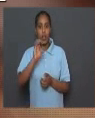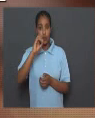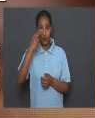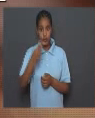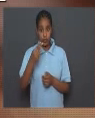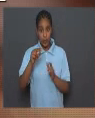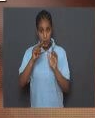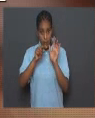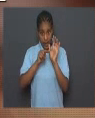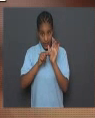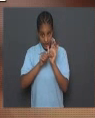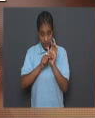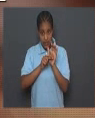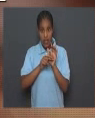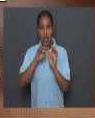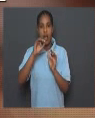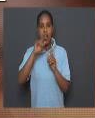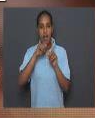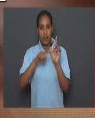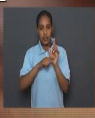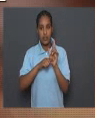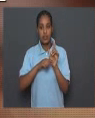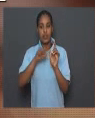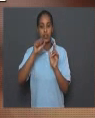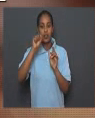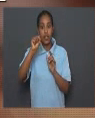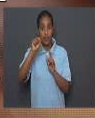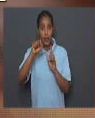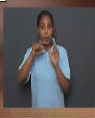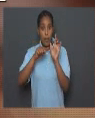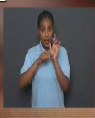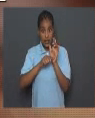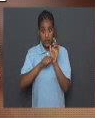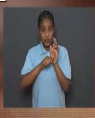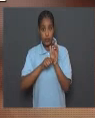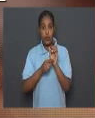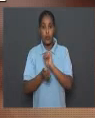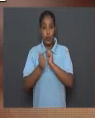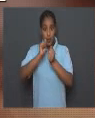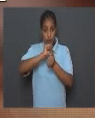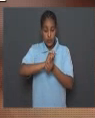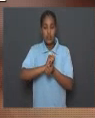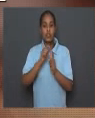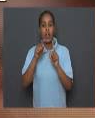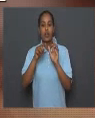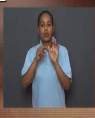Hydroxide minus ions and sulfate minus ions move towards the